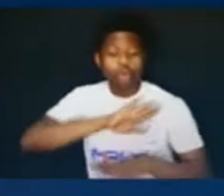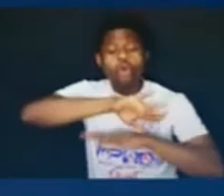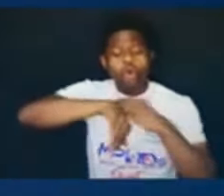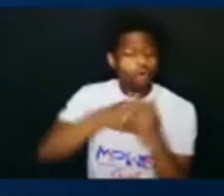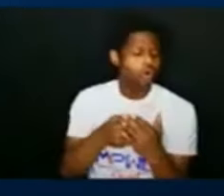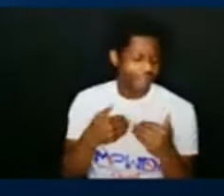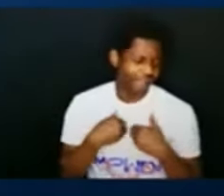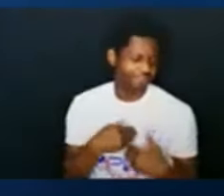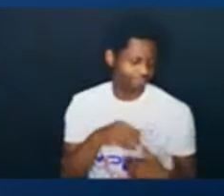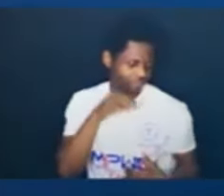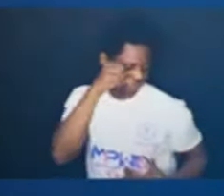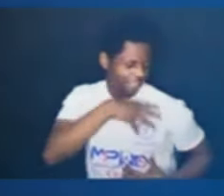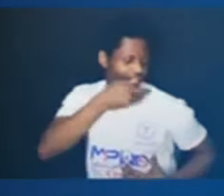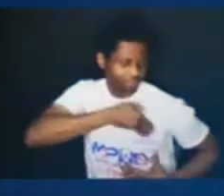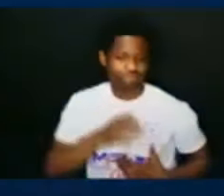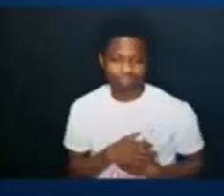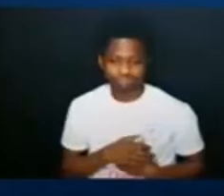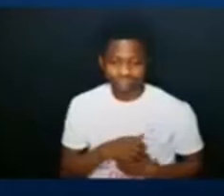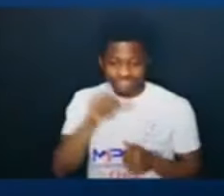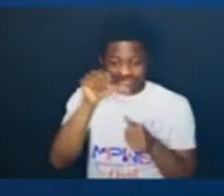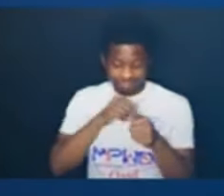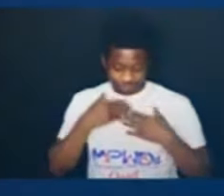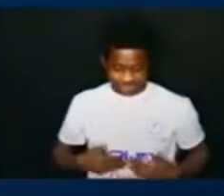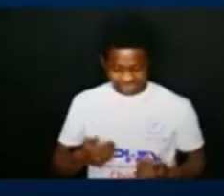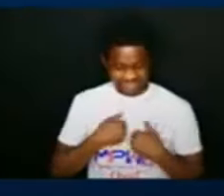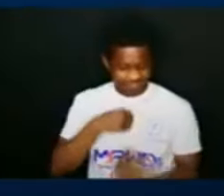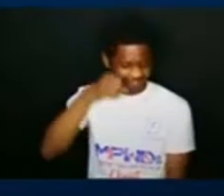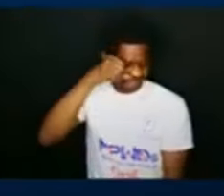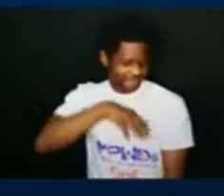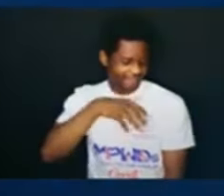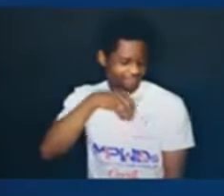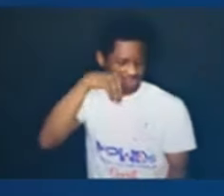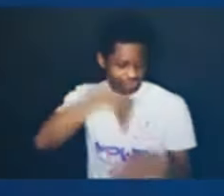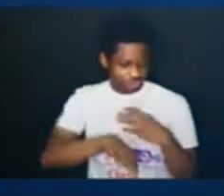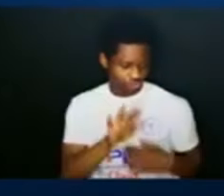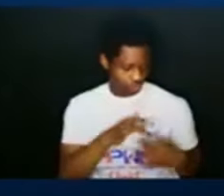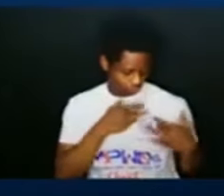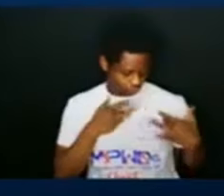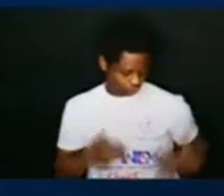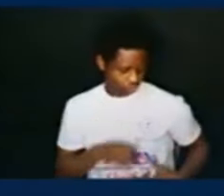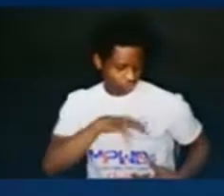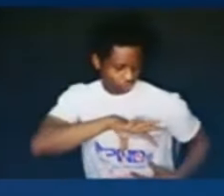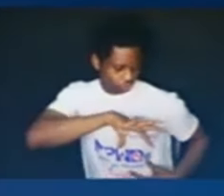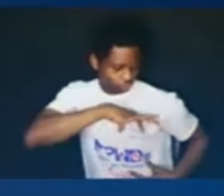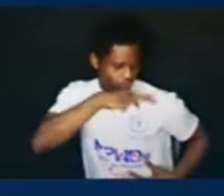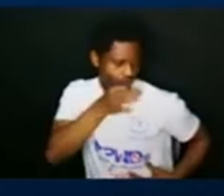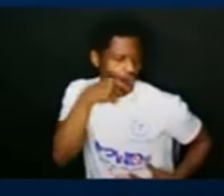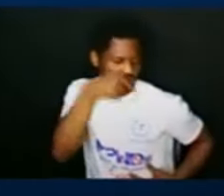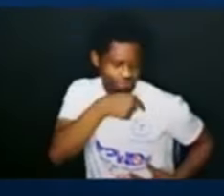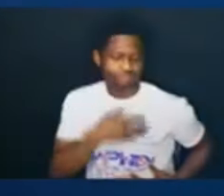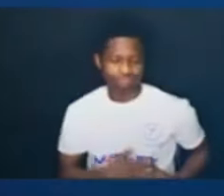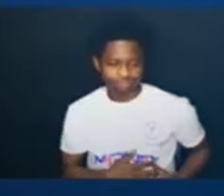It resides in the heart of man. Na we no, ewo nipa akumem. It dwells in the spirit. Na ewo